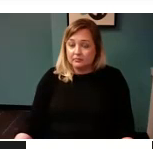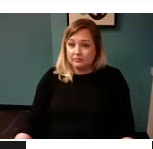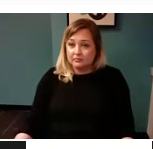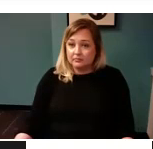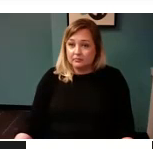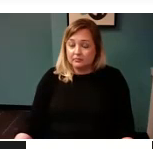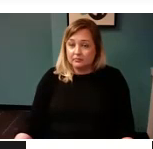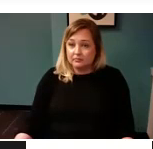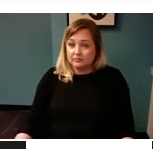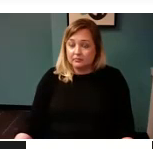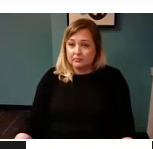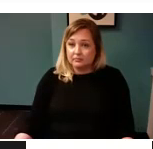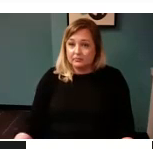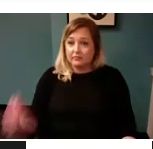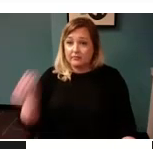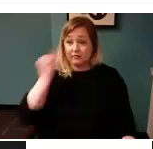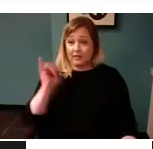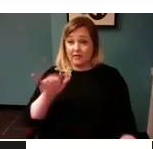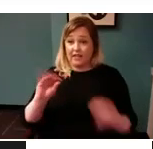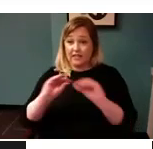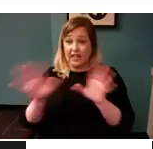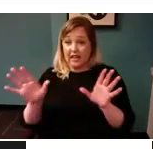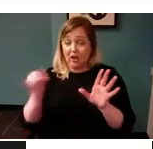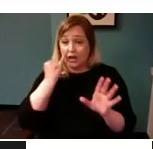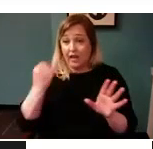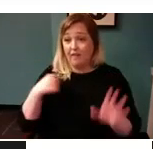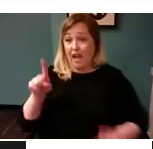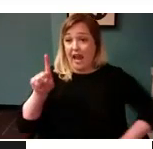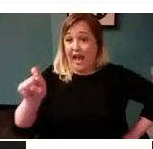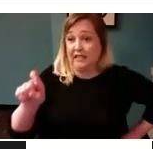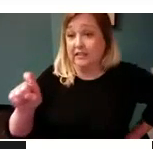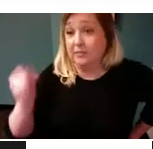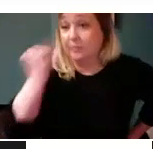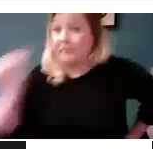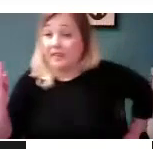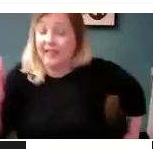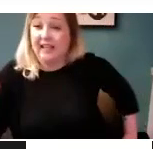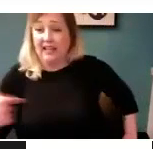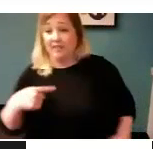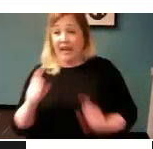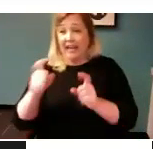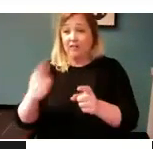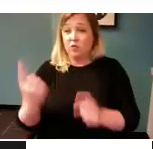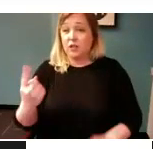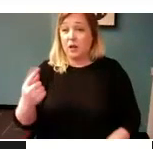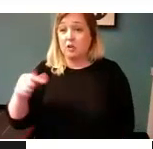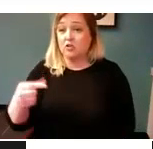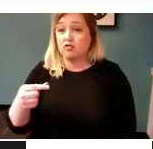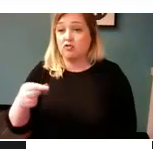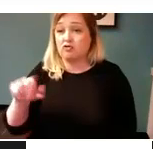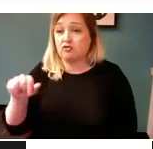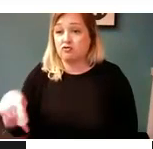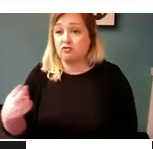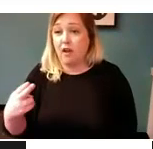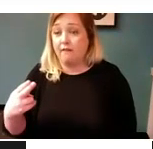Now, if it's clear, if I ask you that given a graph, output all the strongly connected components of this graph, would you be